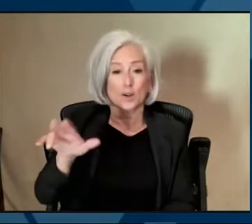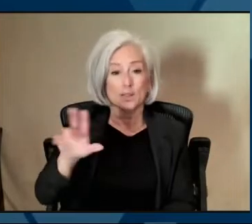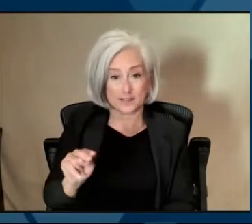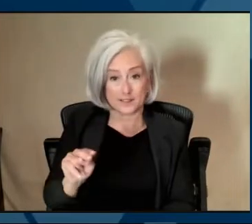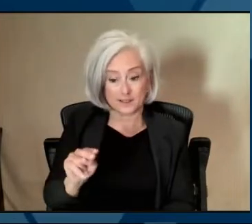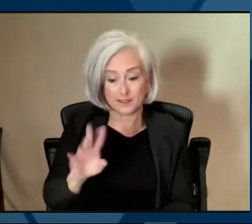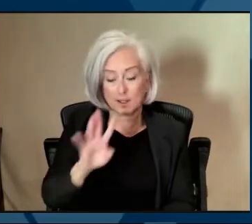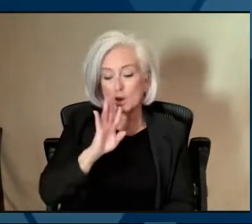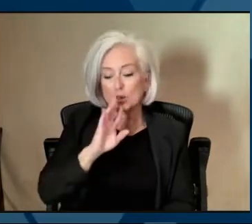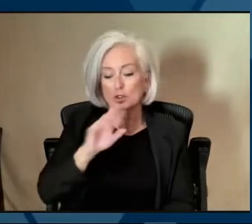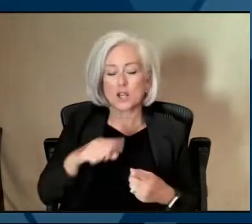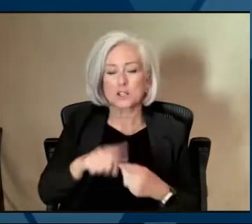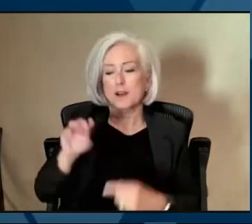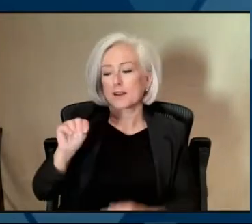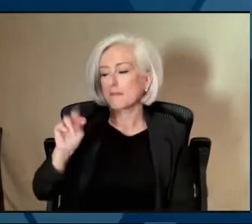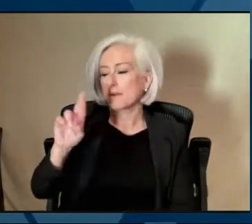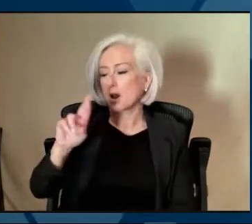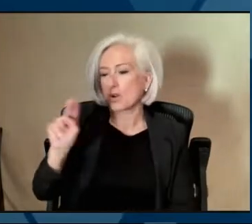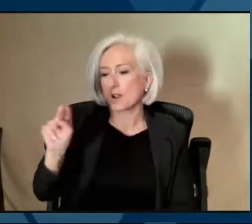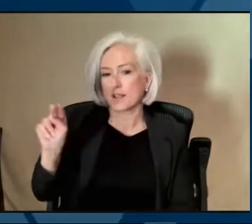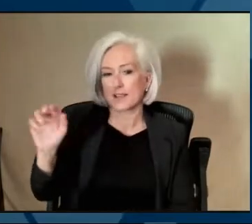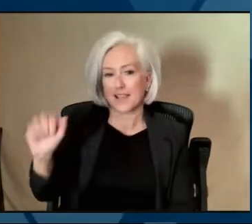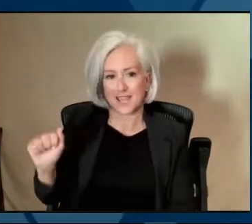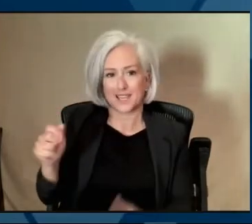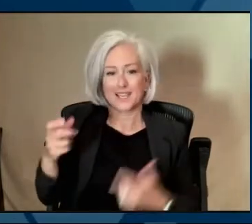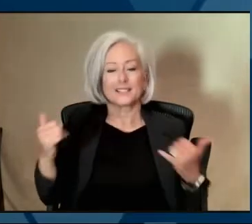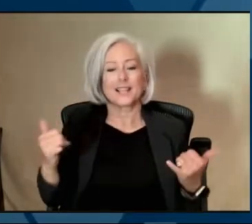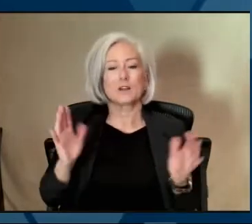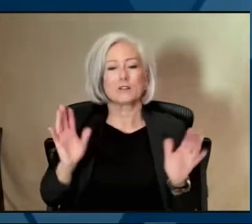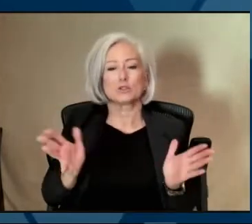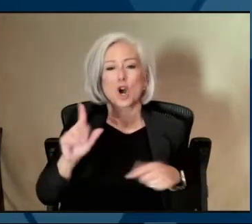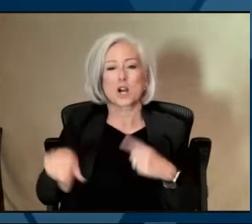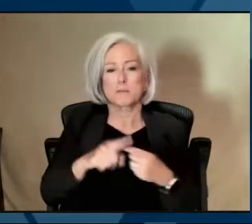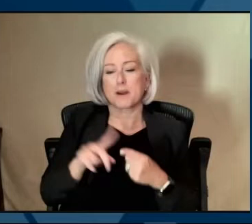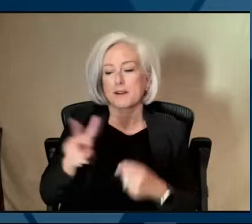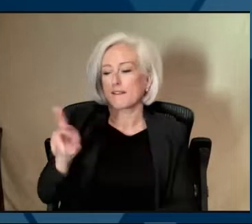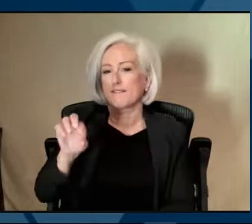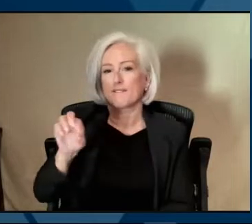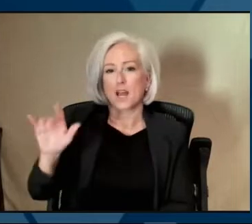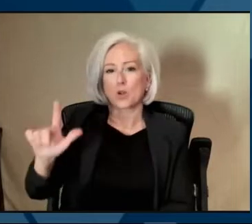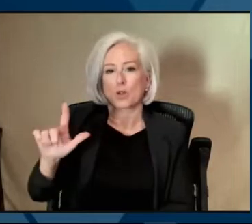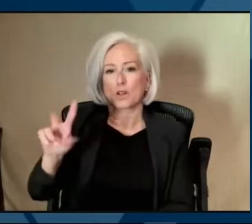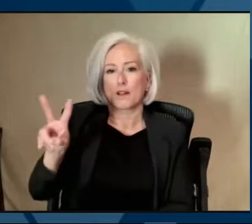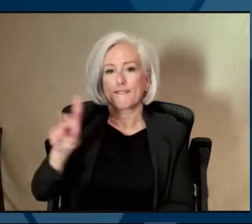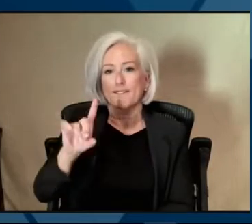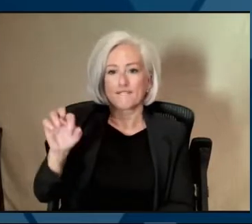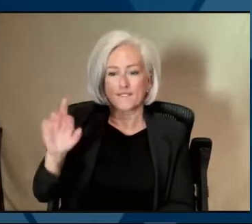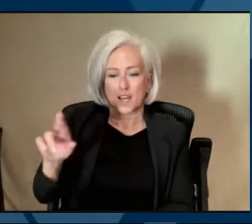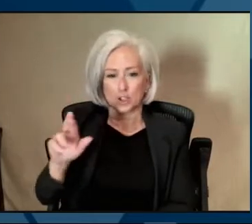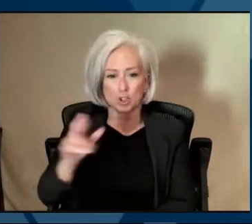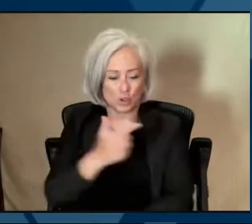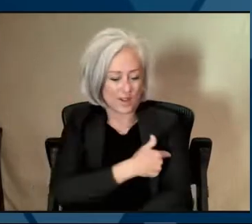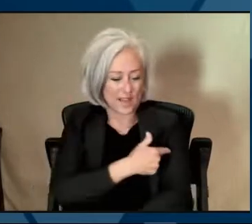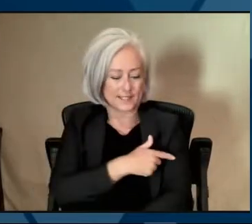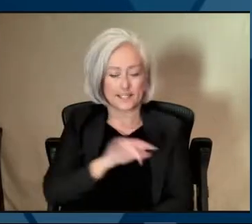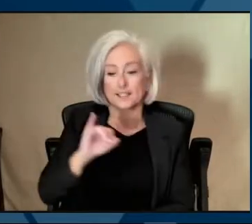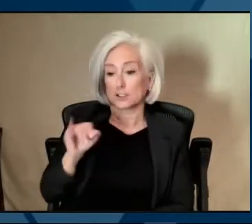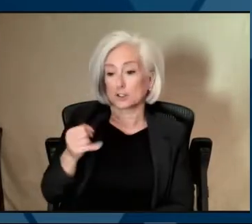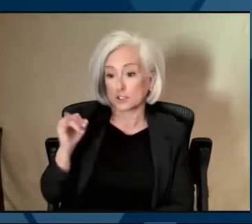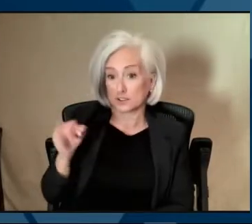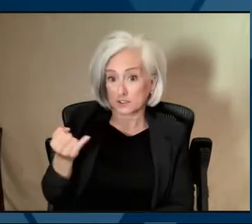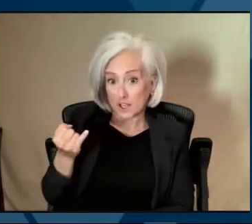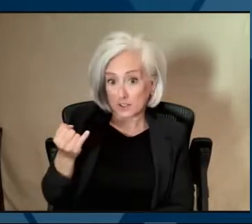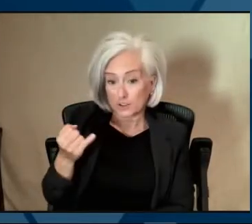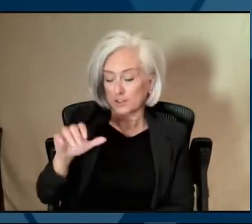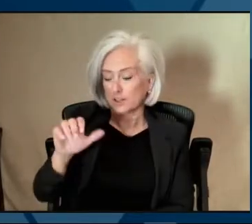mRNA vaccines. Let's talk about now viral vector vaccines. Johnson & Johnson is an example of that. AstraZeneca vaccine is an